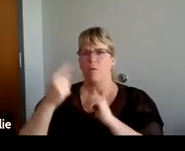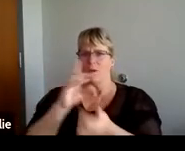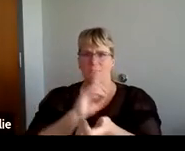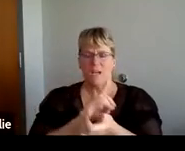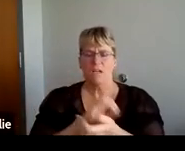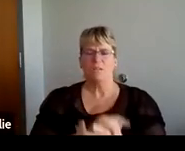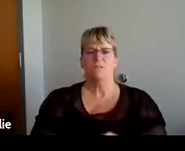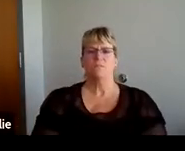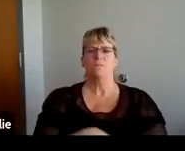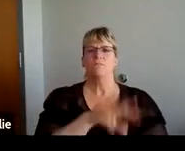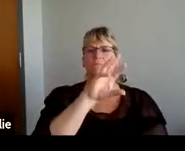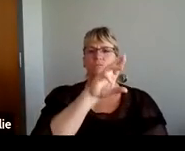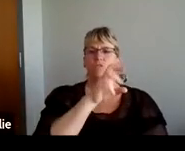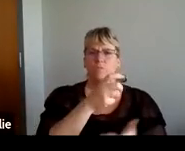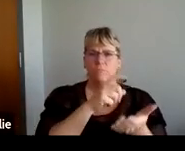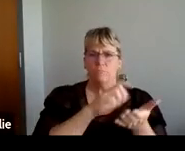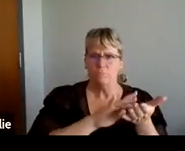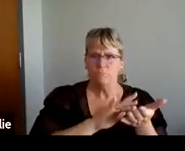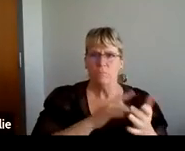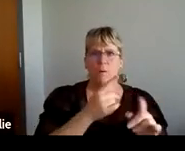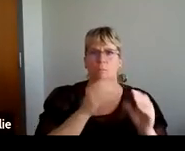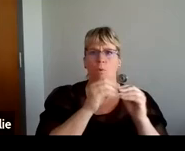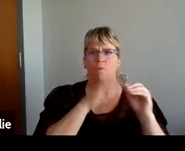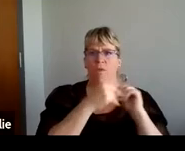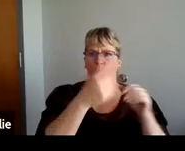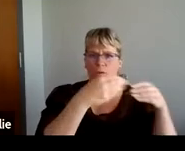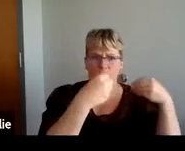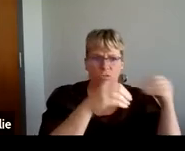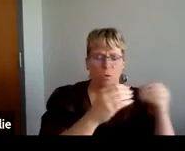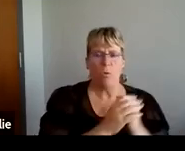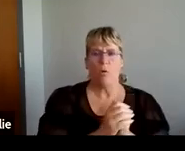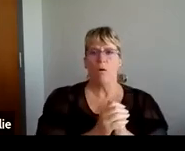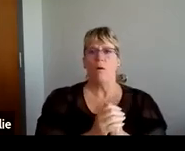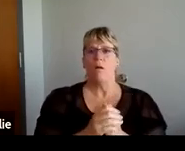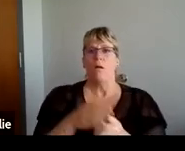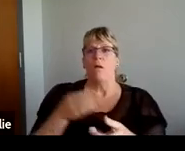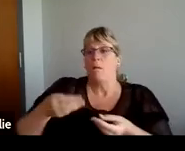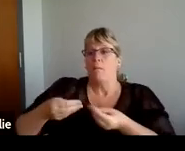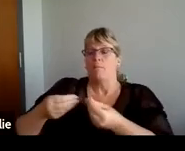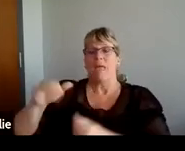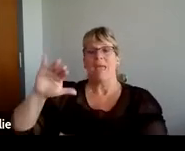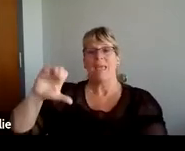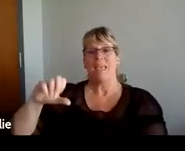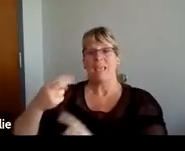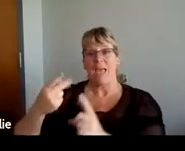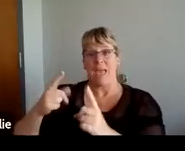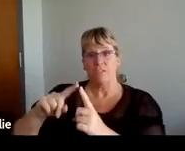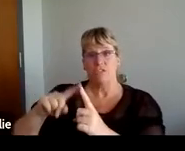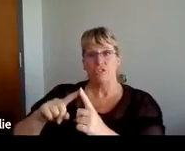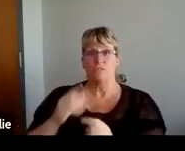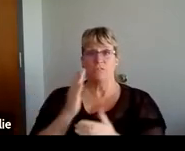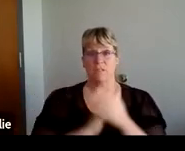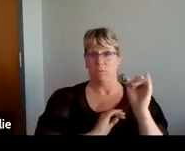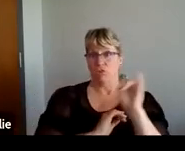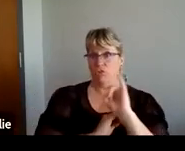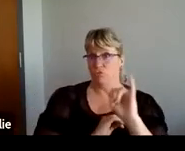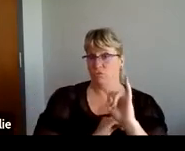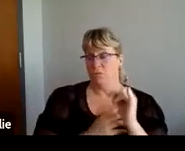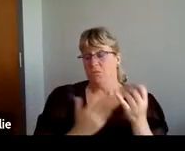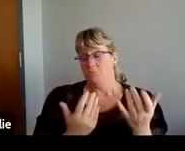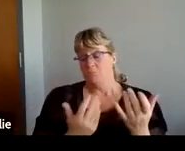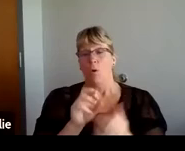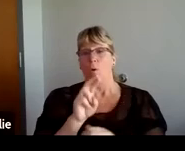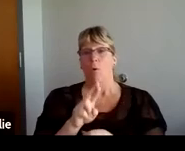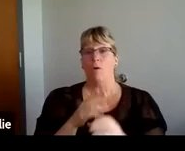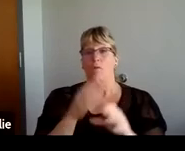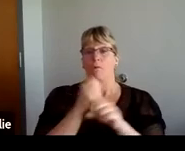seeking prescriptions from more than one pharmacy. They might be paying cash for some, insurance for others, or they were getting it